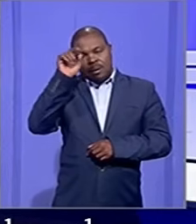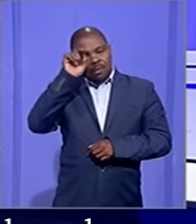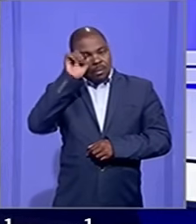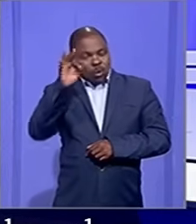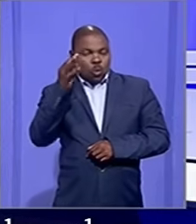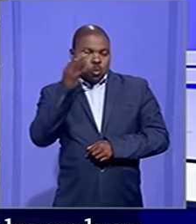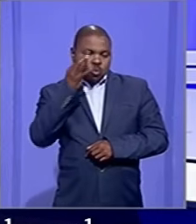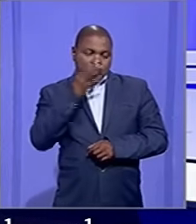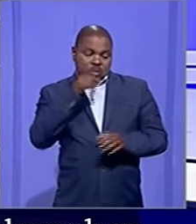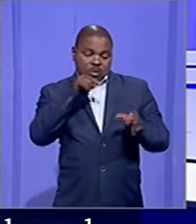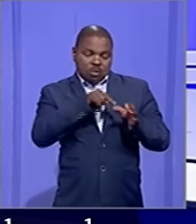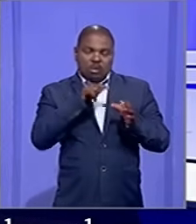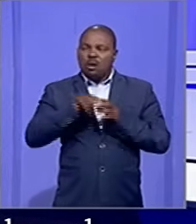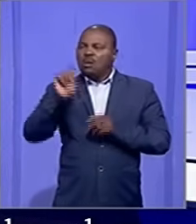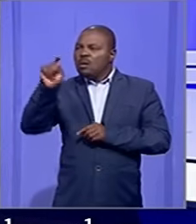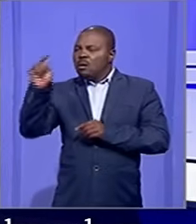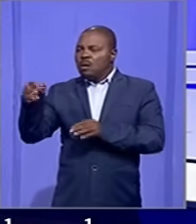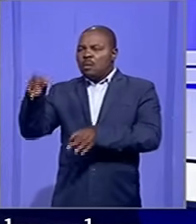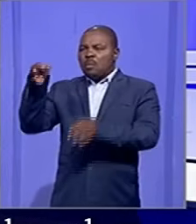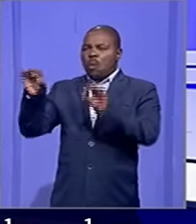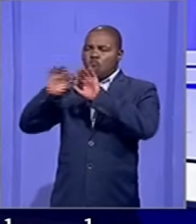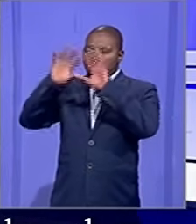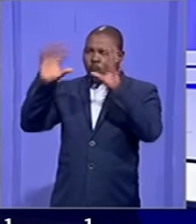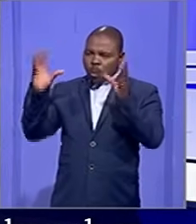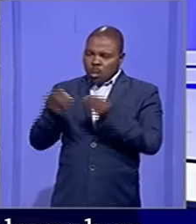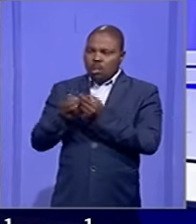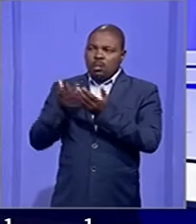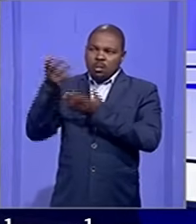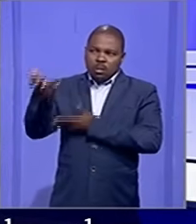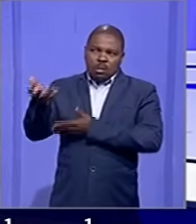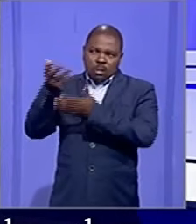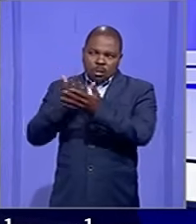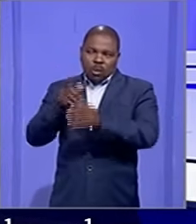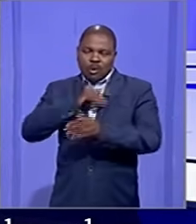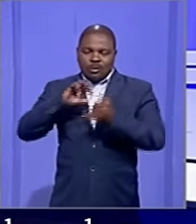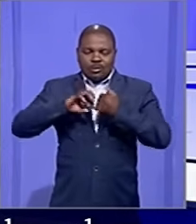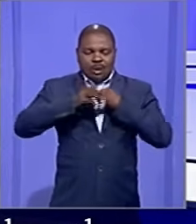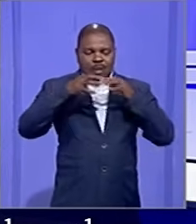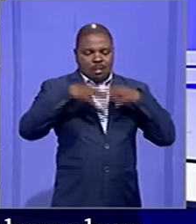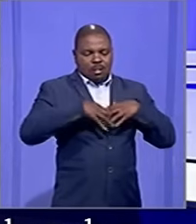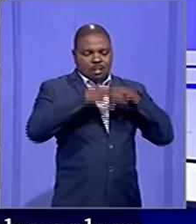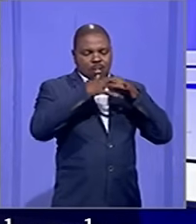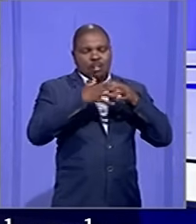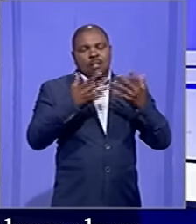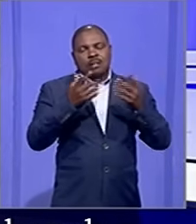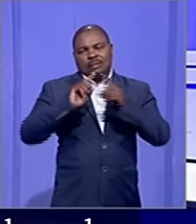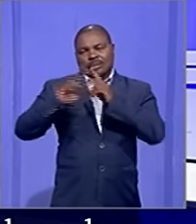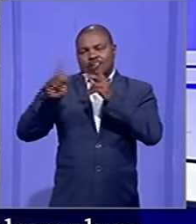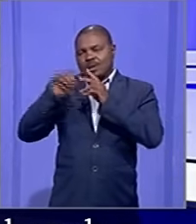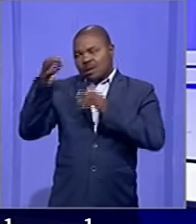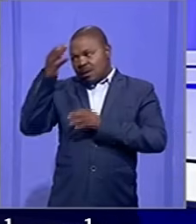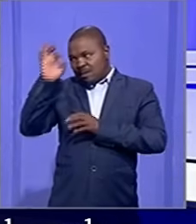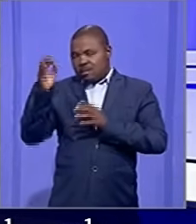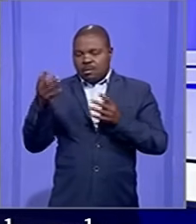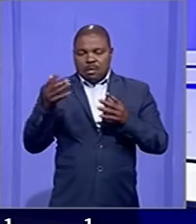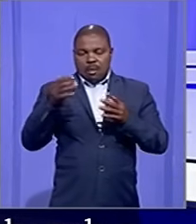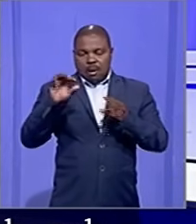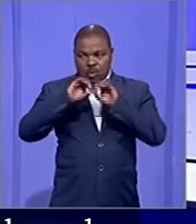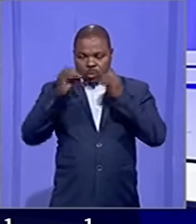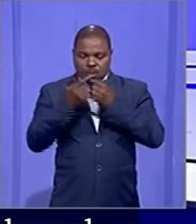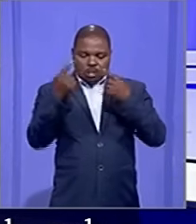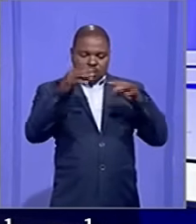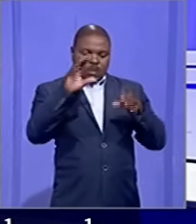e tla tšwela pele go ikgokaganya le mekgatlo ka moka ya dipolotiki ka maiteko a go bopa mmušo wa mekgatlo e tla ba go le taolo ya go lekana ka